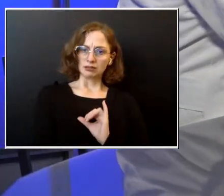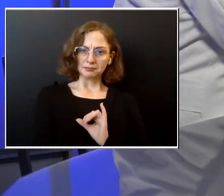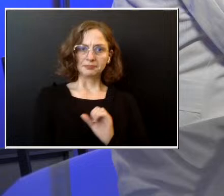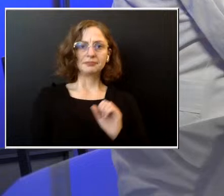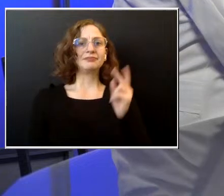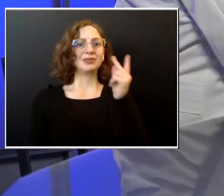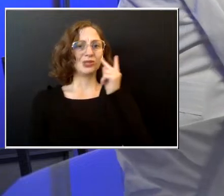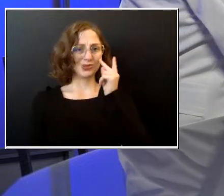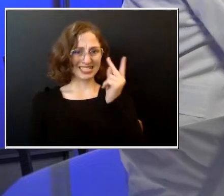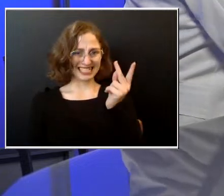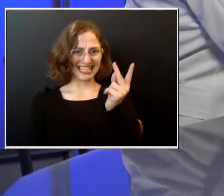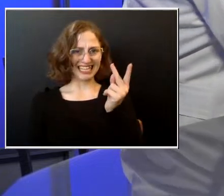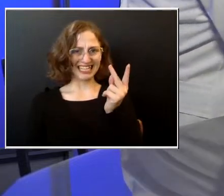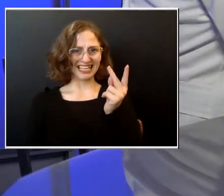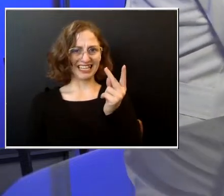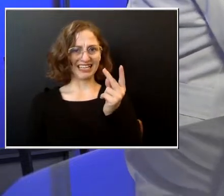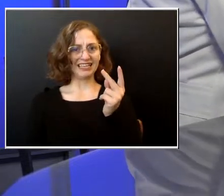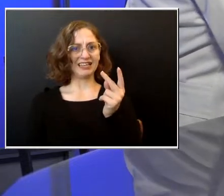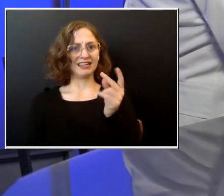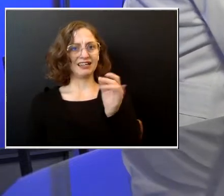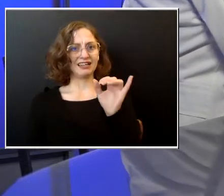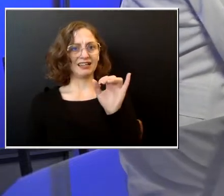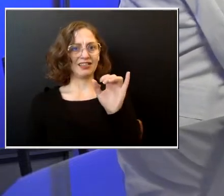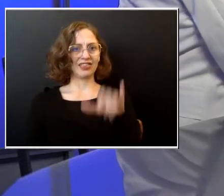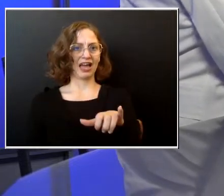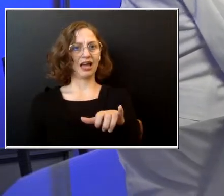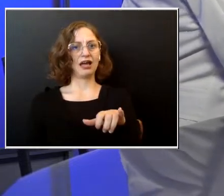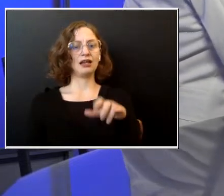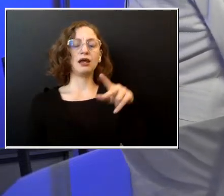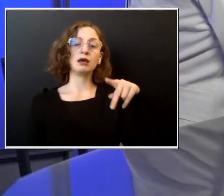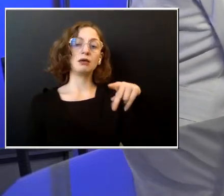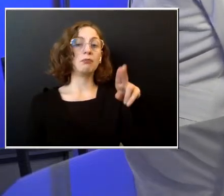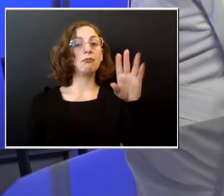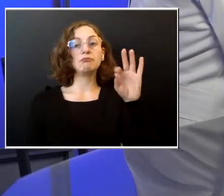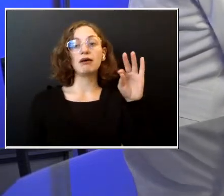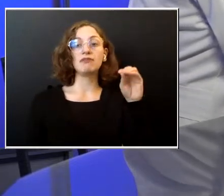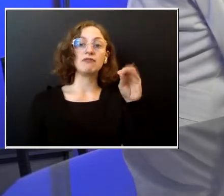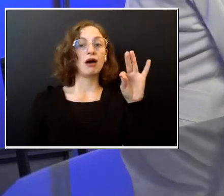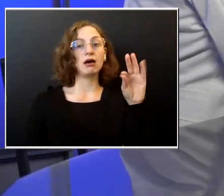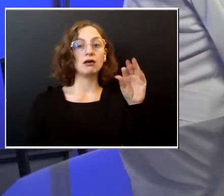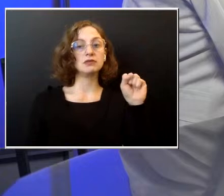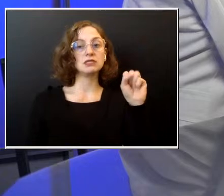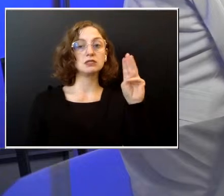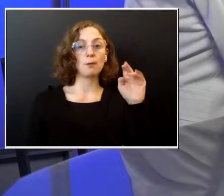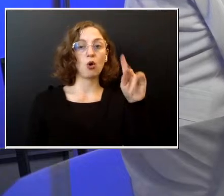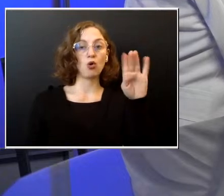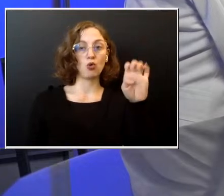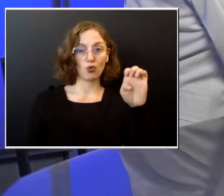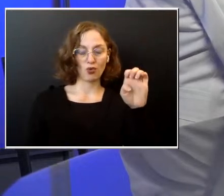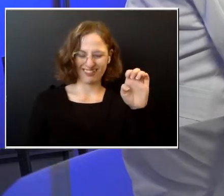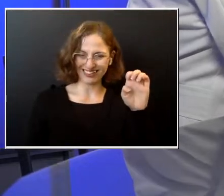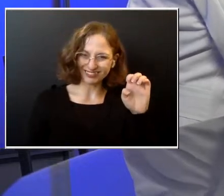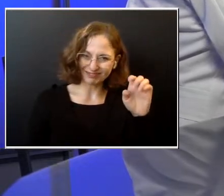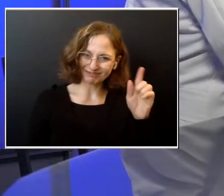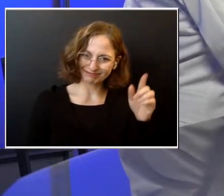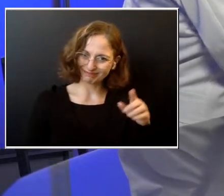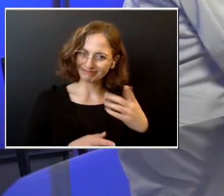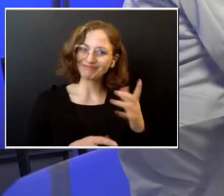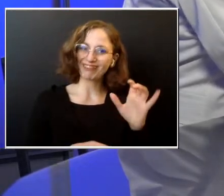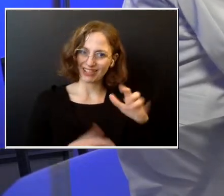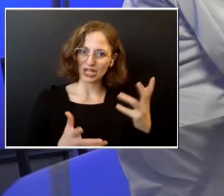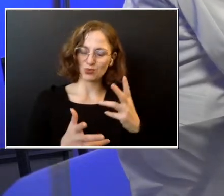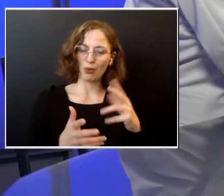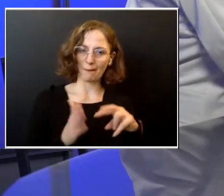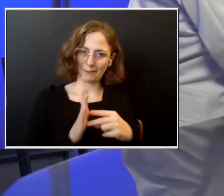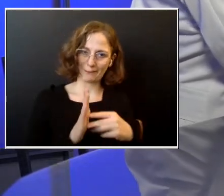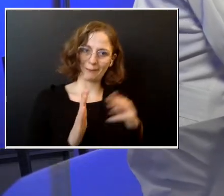sort of pattern of puff of smoke, which is what Moya Moya means, I mentioned earlier, so interesting. In Japanese. And so they looked at